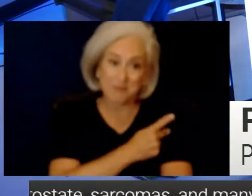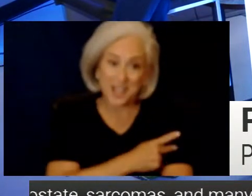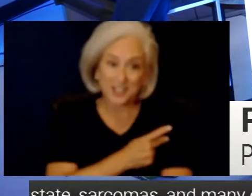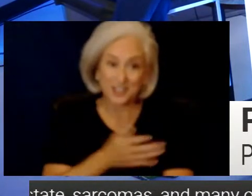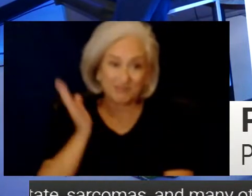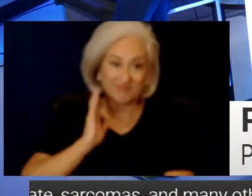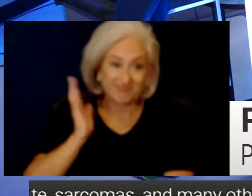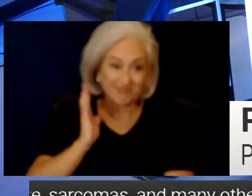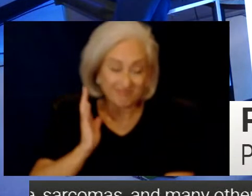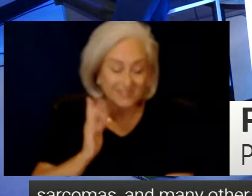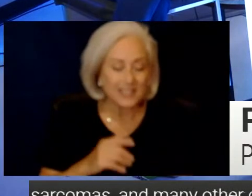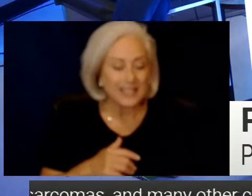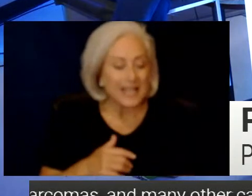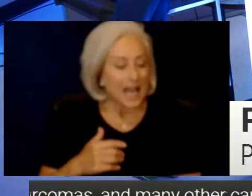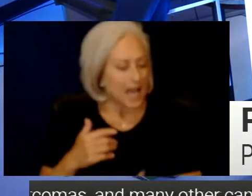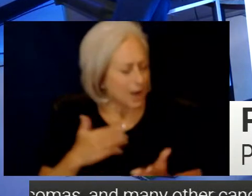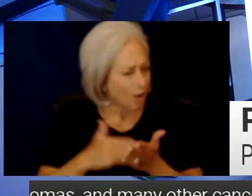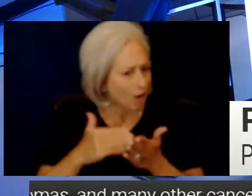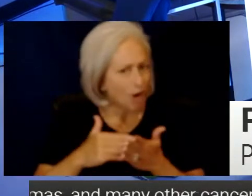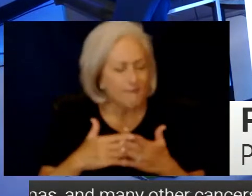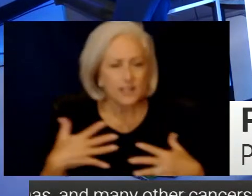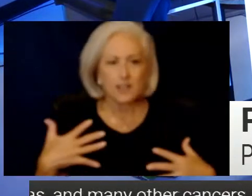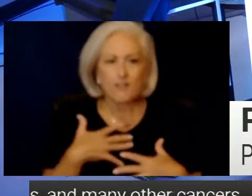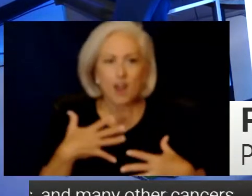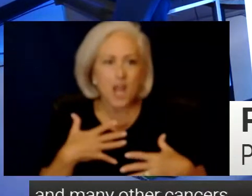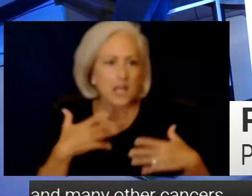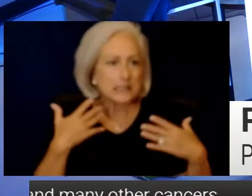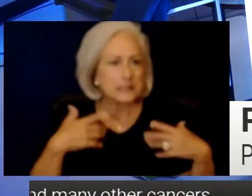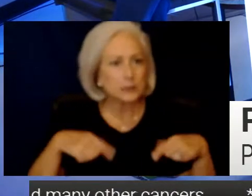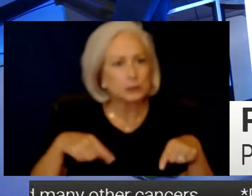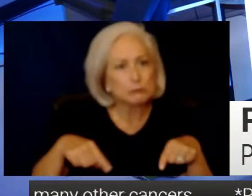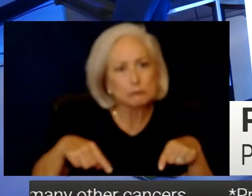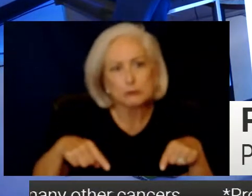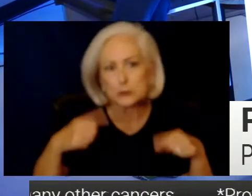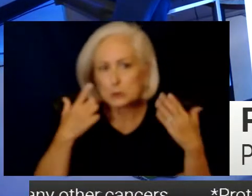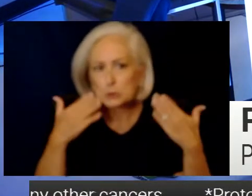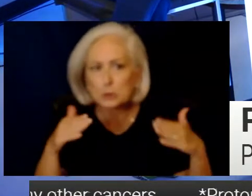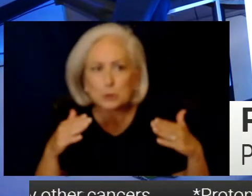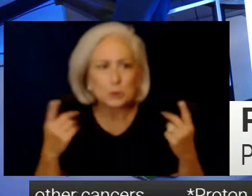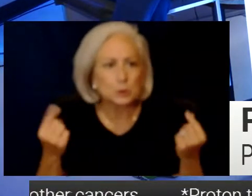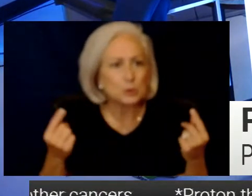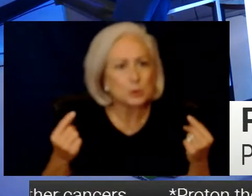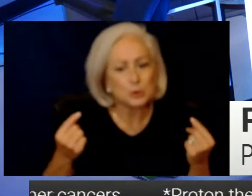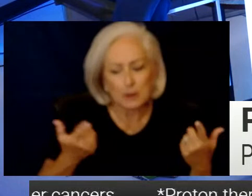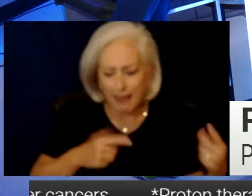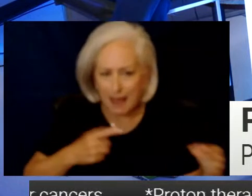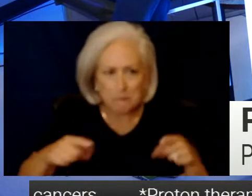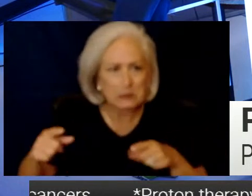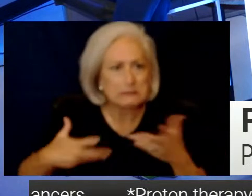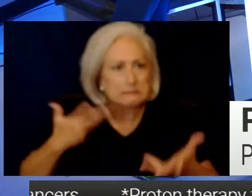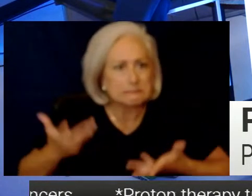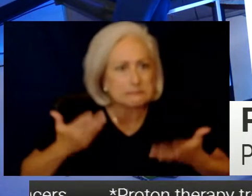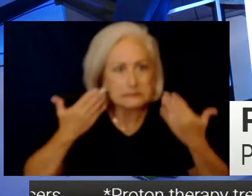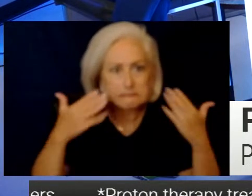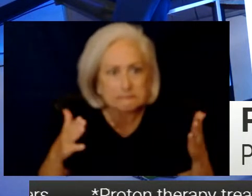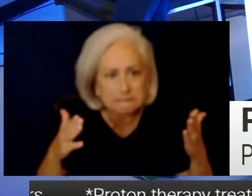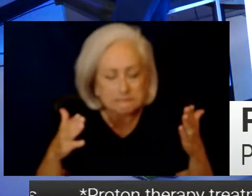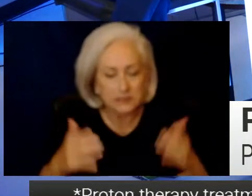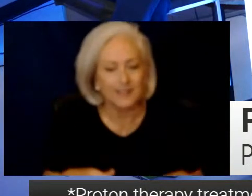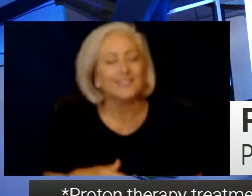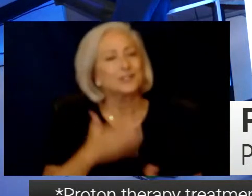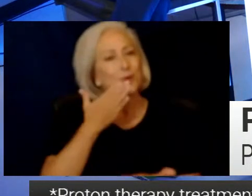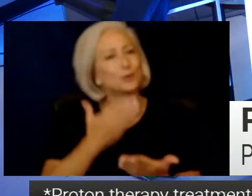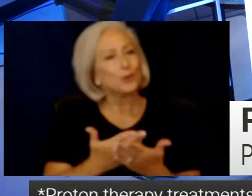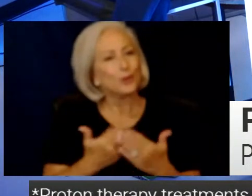going to happen, and that's such a great reassuring voice on the line, and somebody's got your back about things. So you get to work with